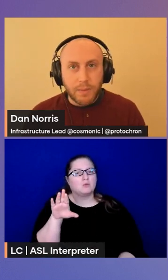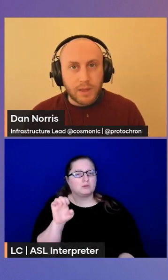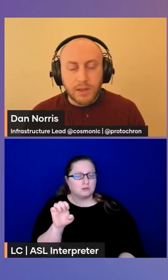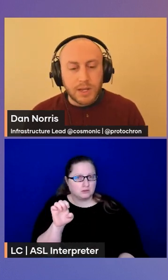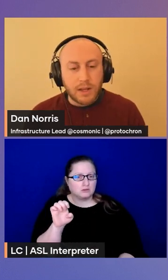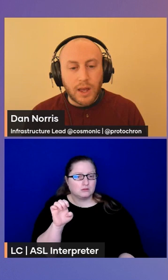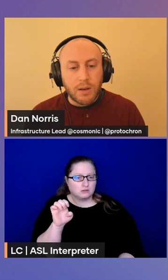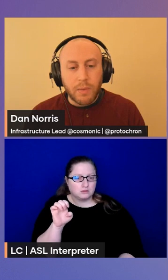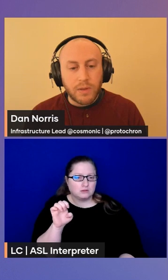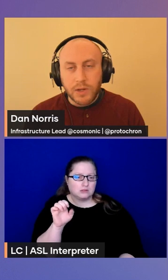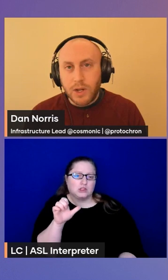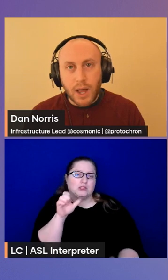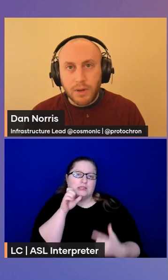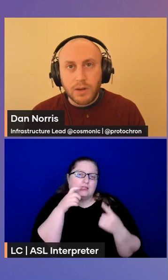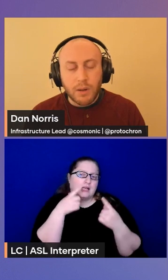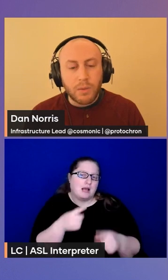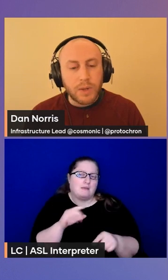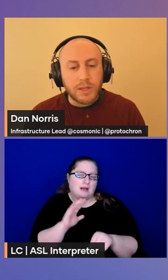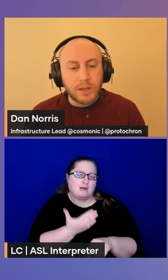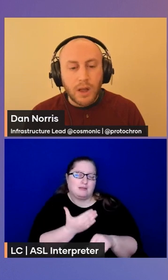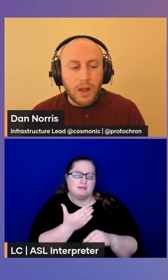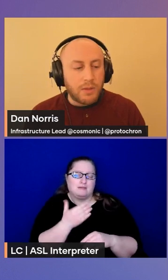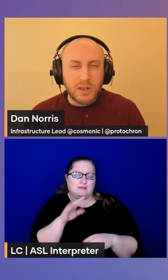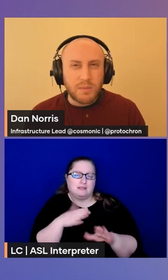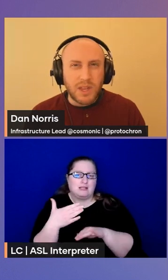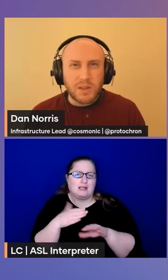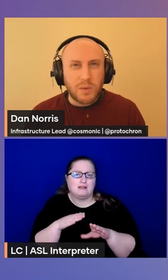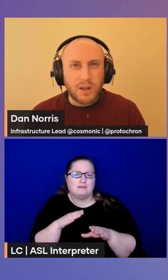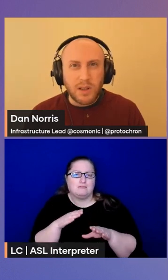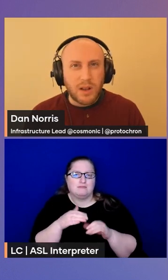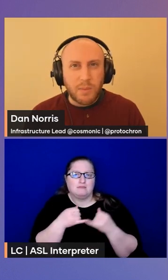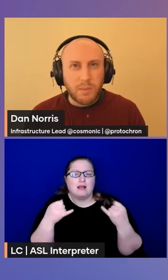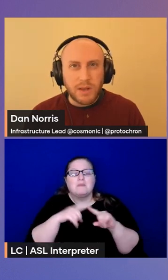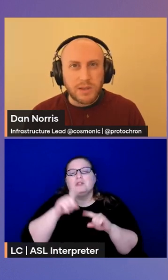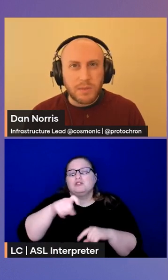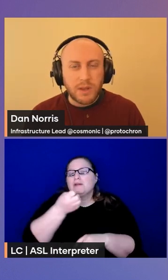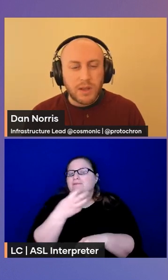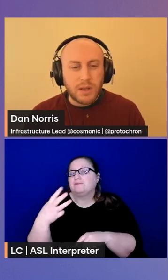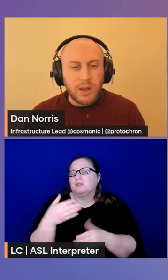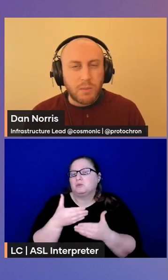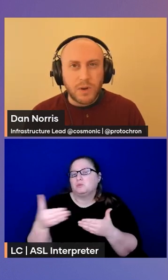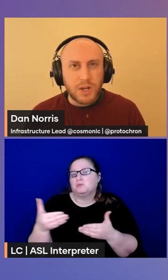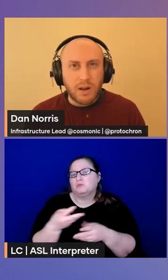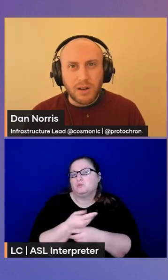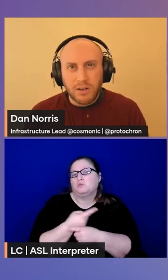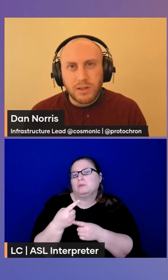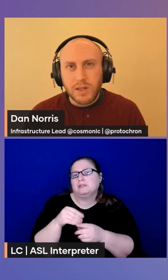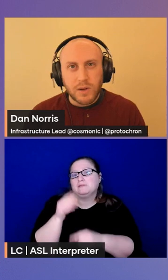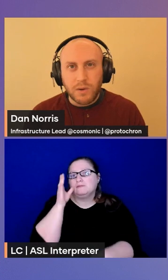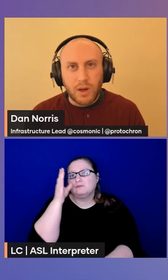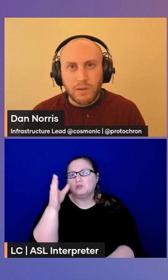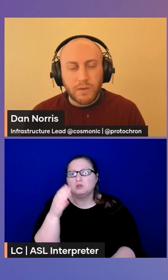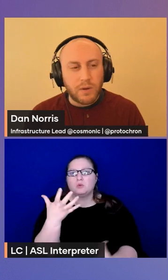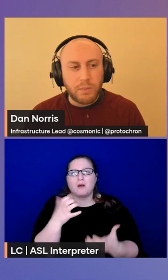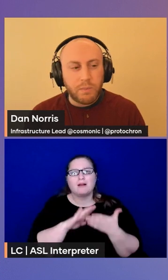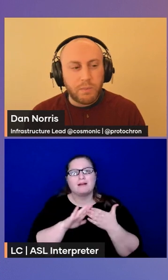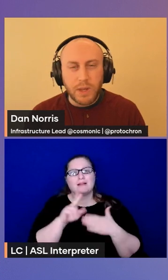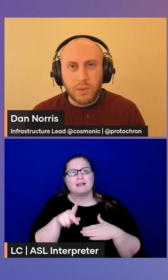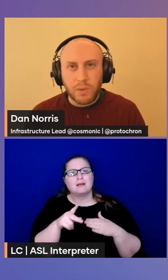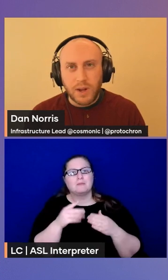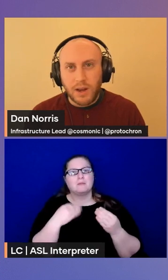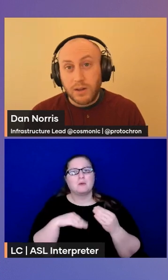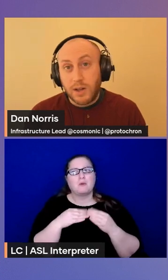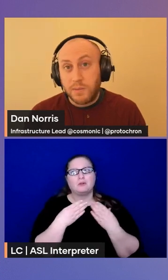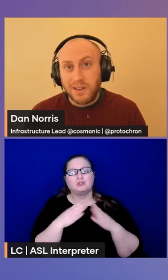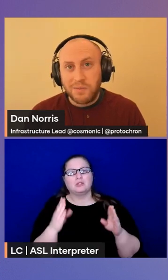happen by the deadline, but that should happen in a couple of weeks. There's just some things we want to clean up and make it more generic and a little easier to run for people who